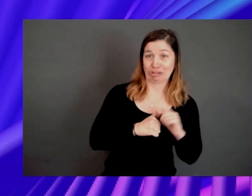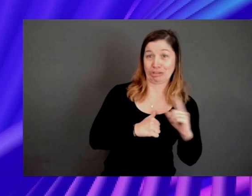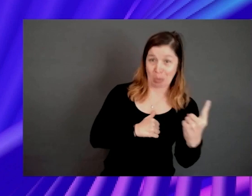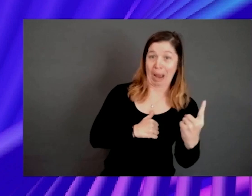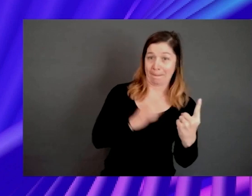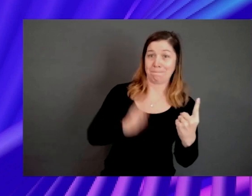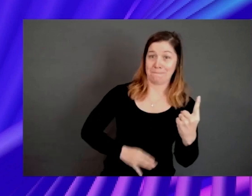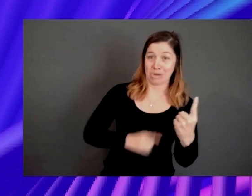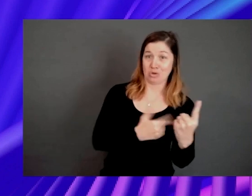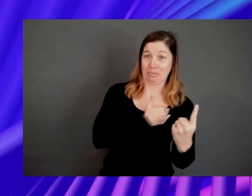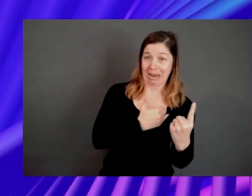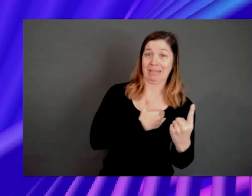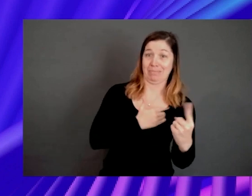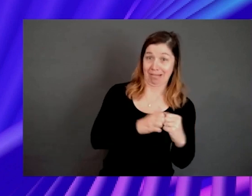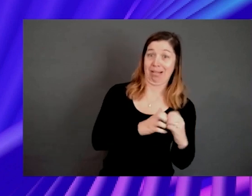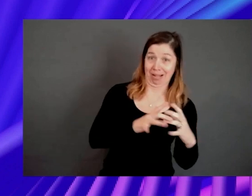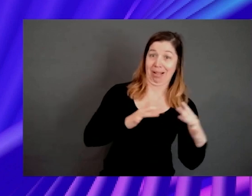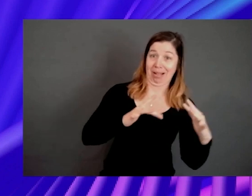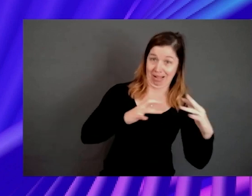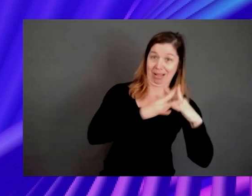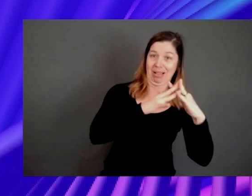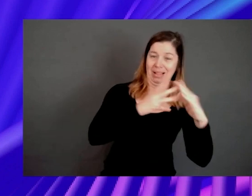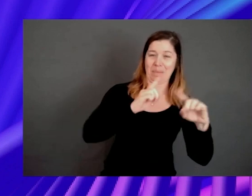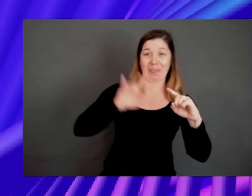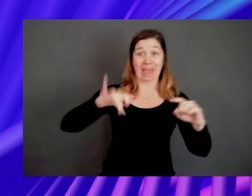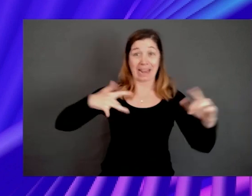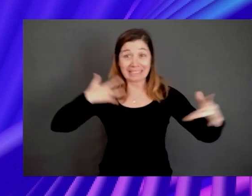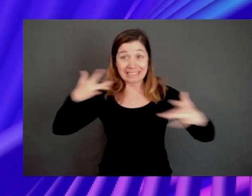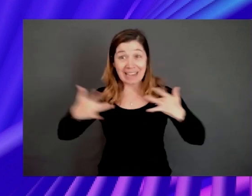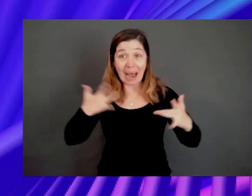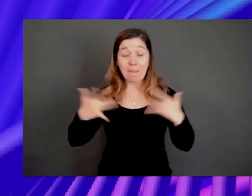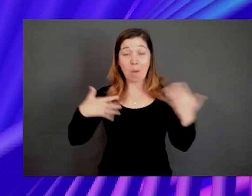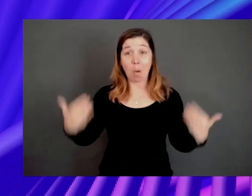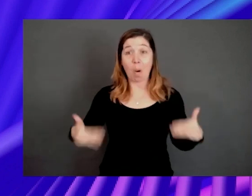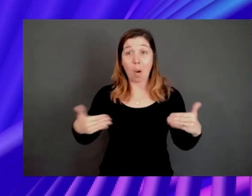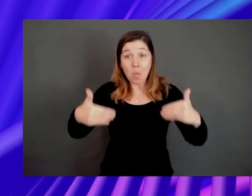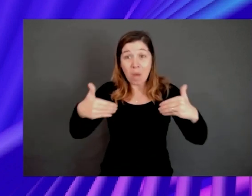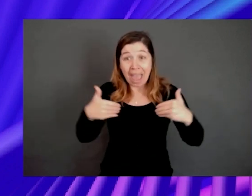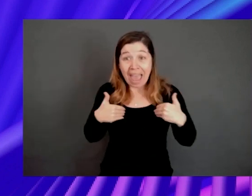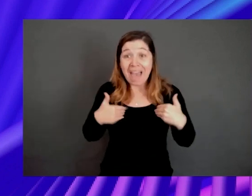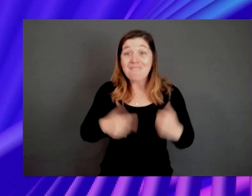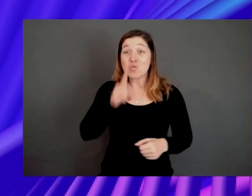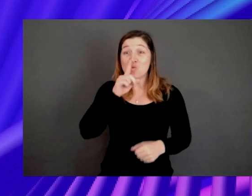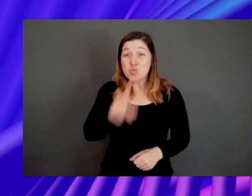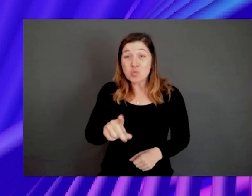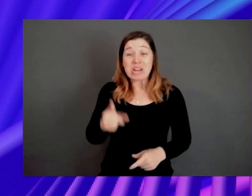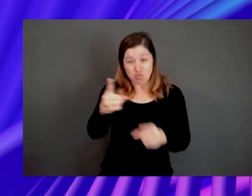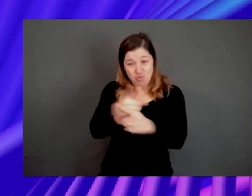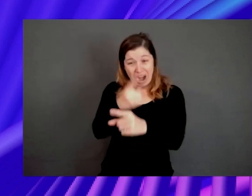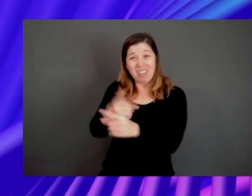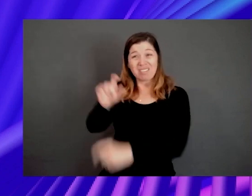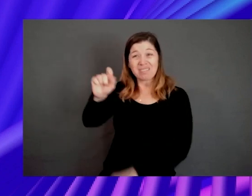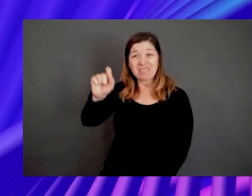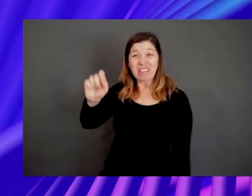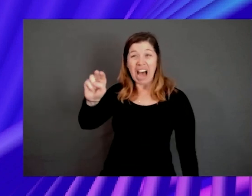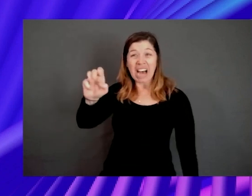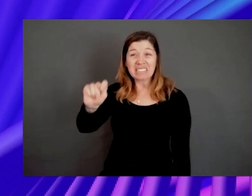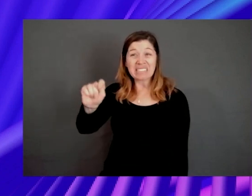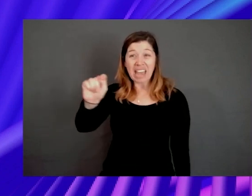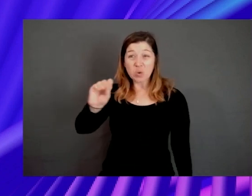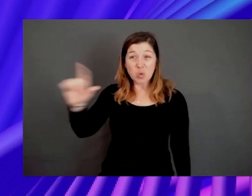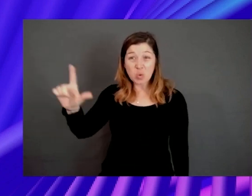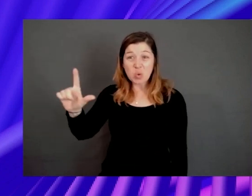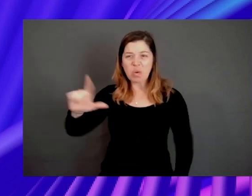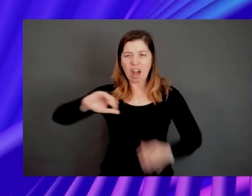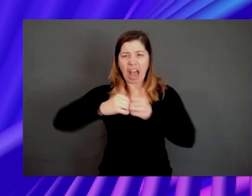but that excitement of we actually have a real regular .NET tool chain, and it's like, how can we make sure AWS fits into that as